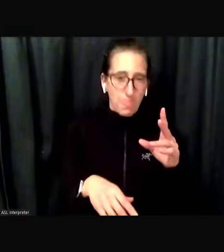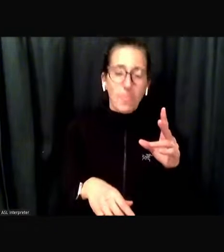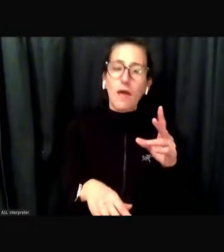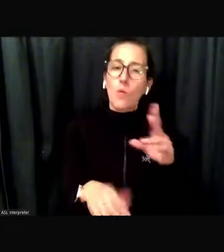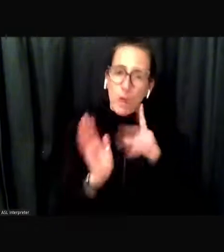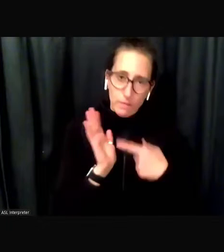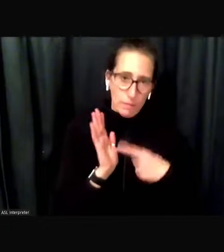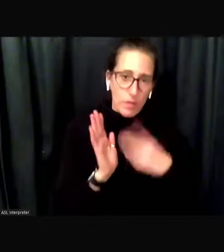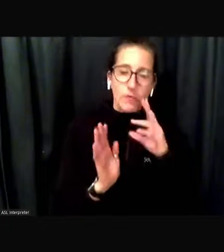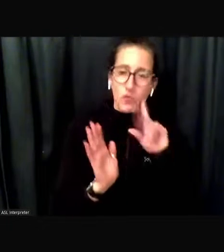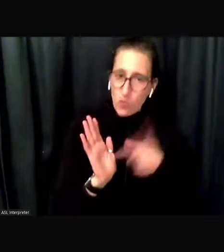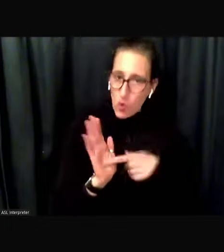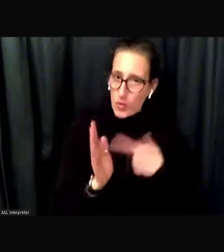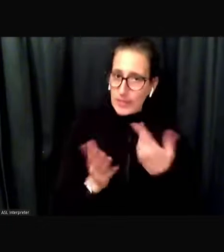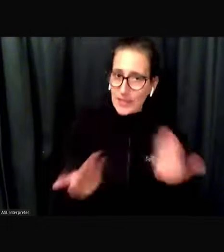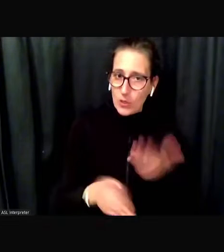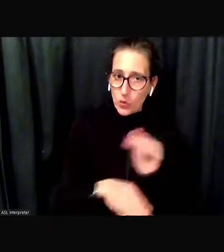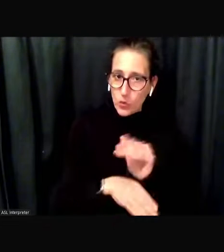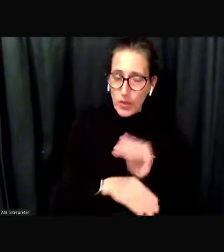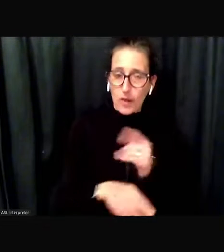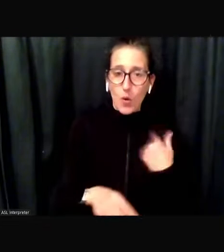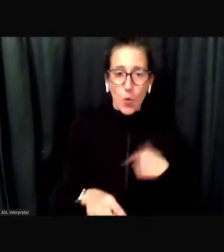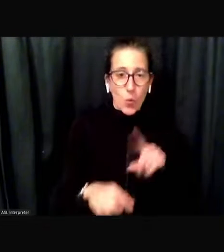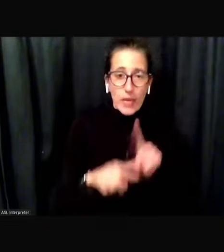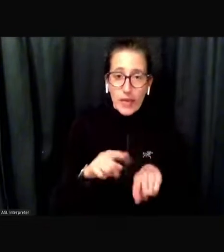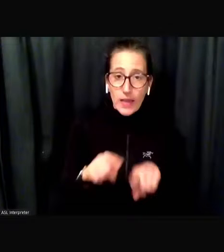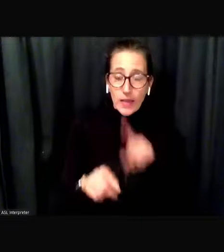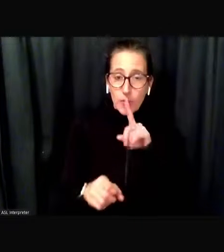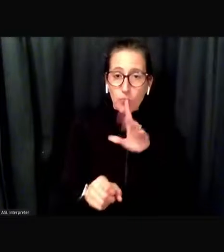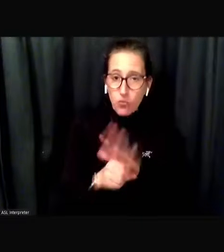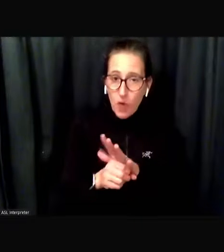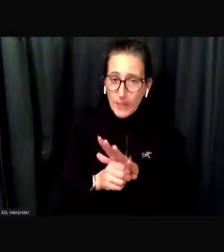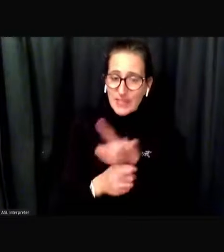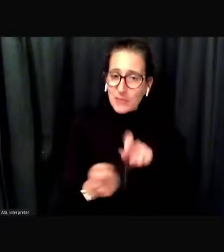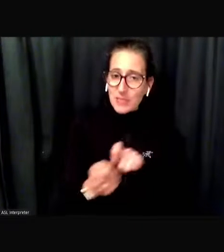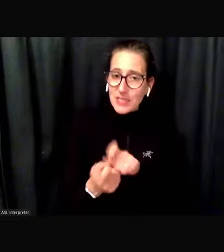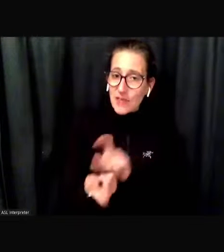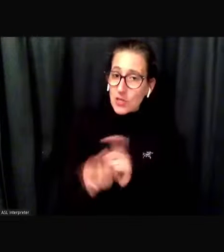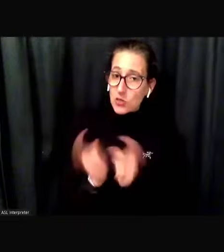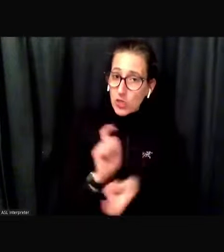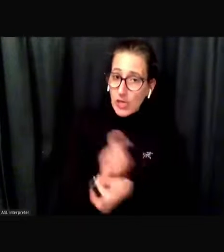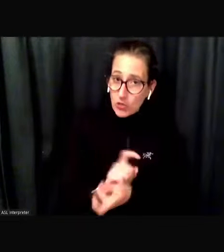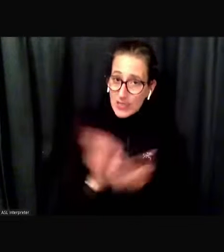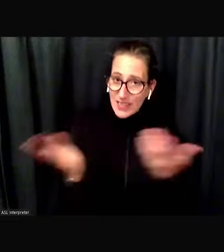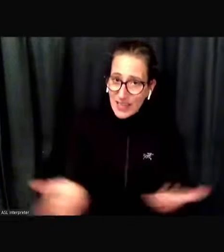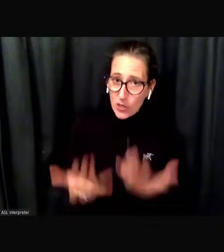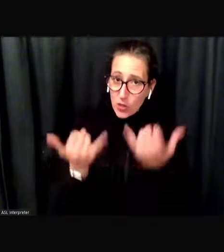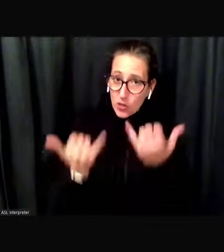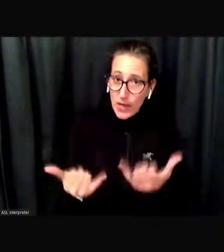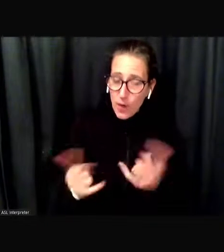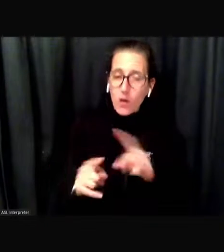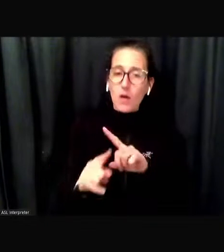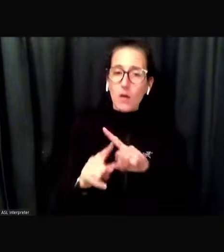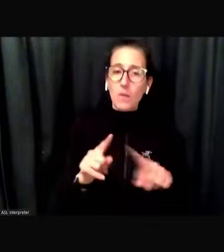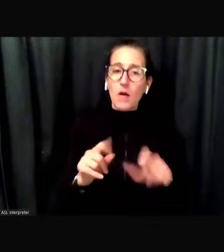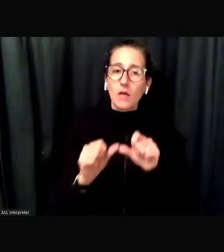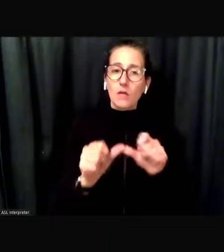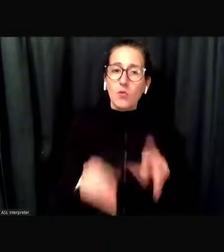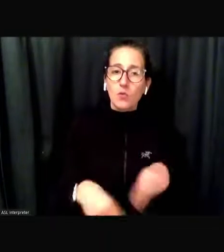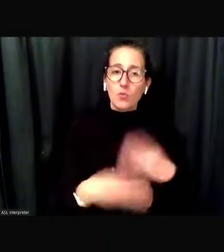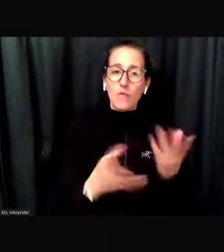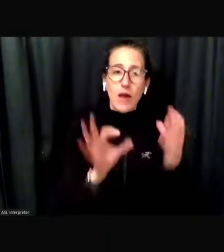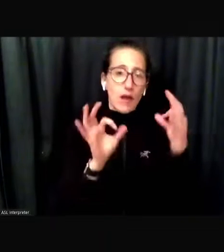commit to specific changes tonight, please continue to provide the Commission with your thoughts and by specific changes in terms